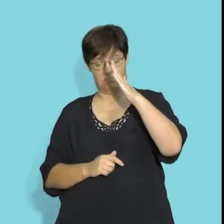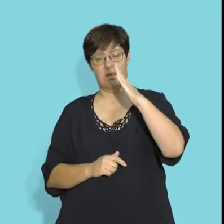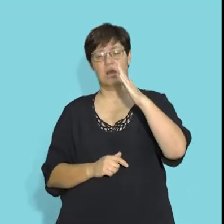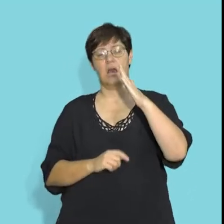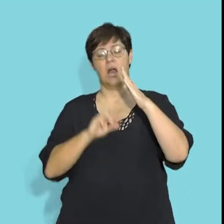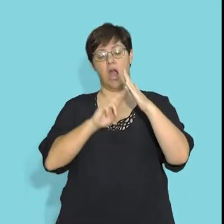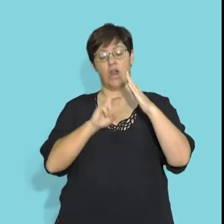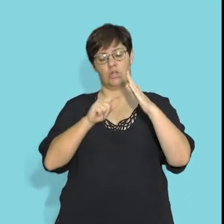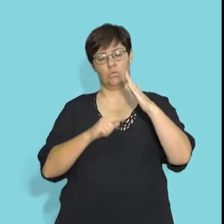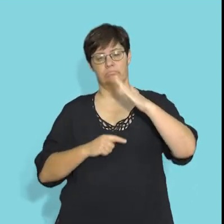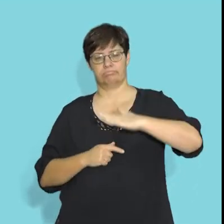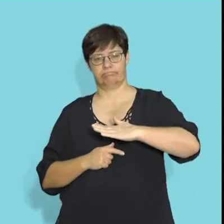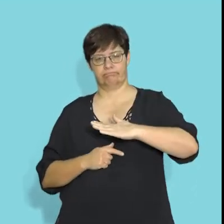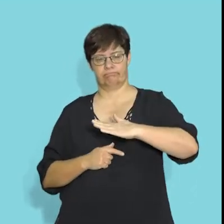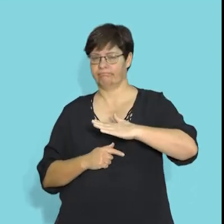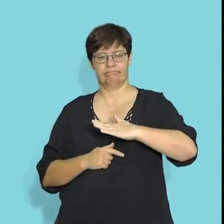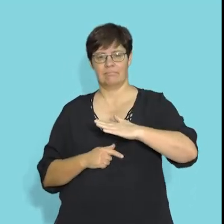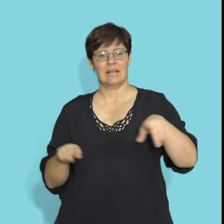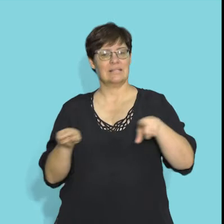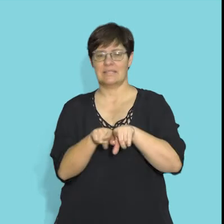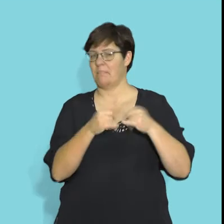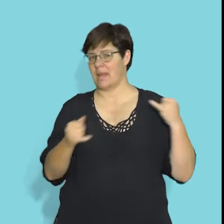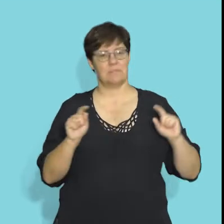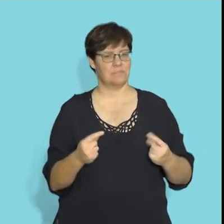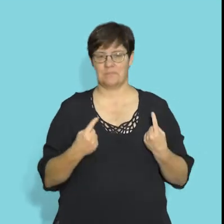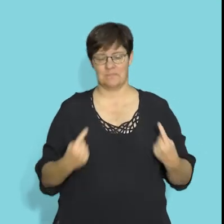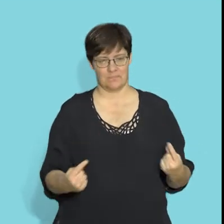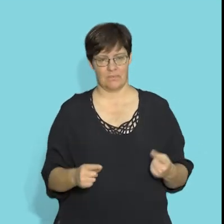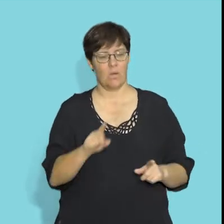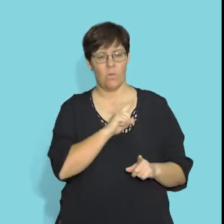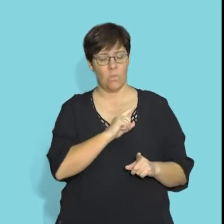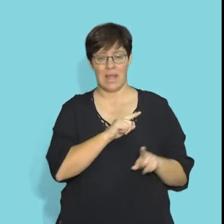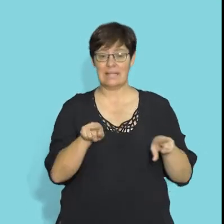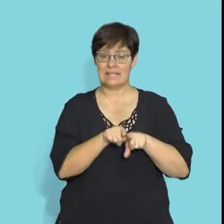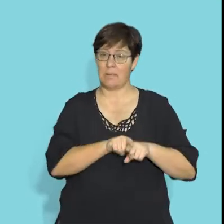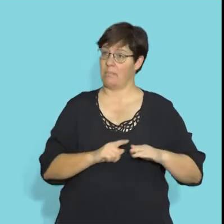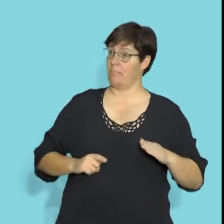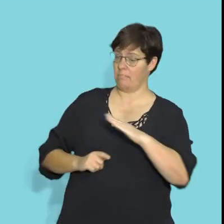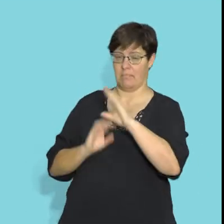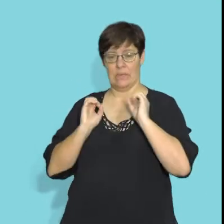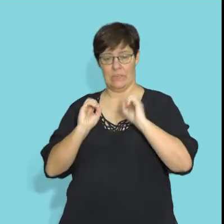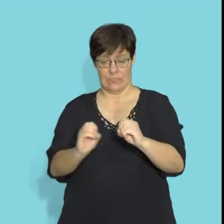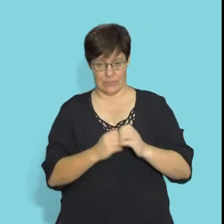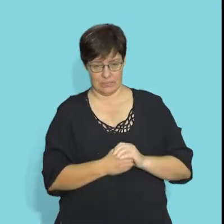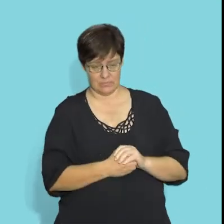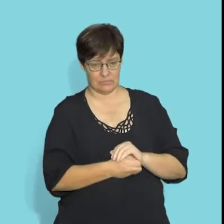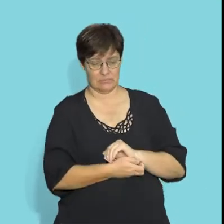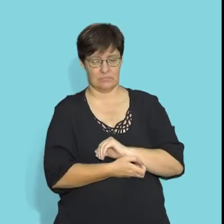steeper than RQ. They're not the same line because they don't have the same steepness, right?